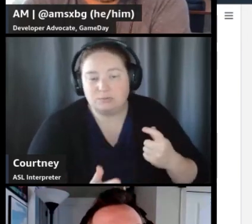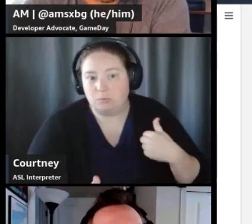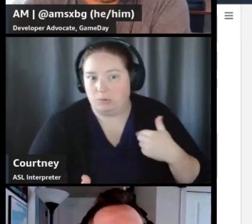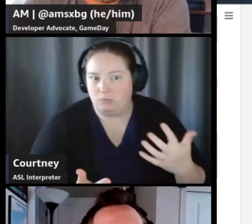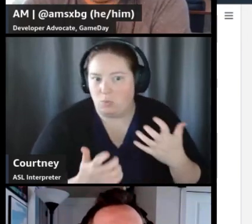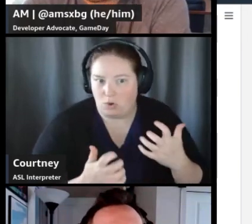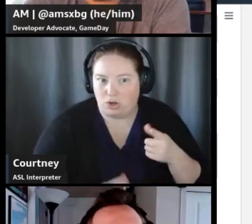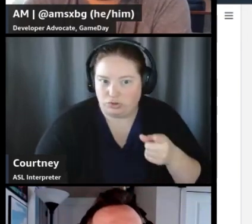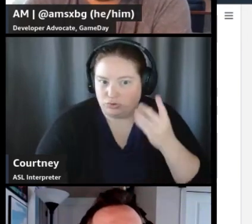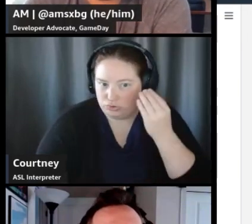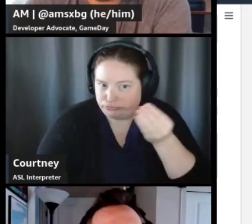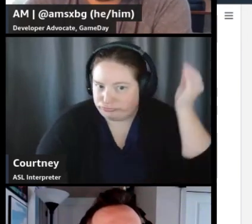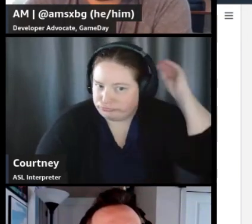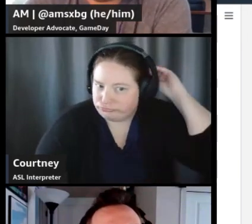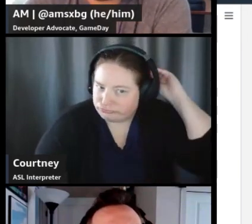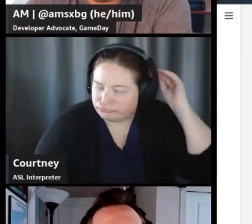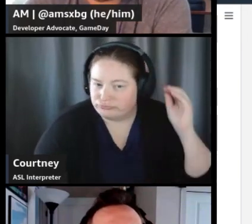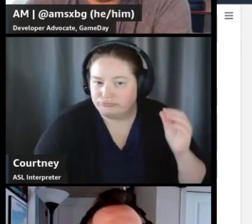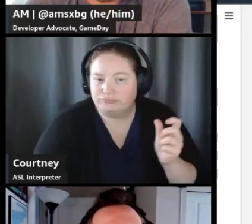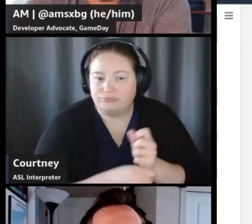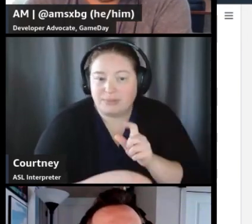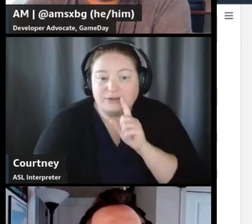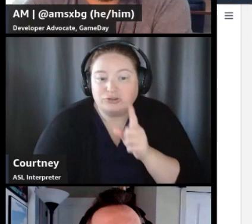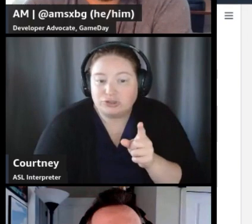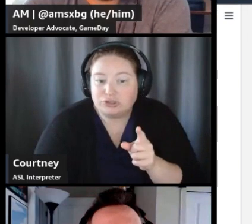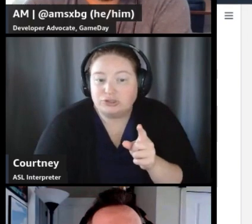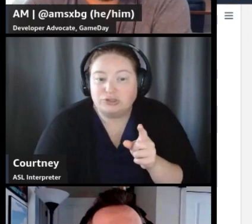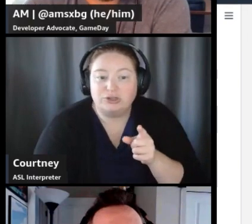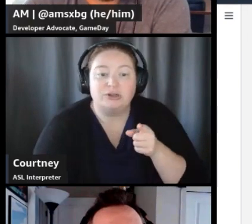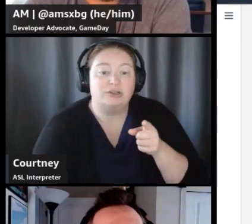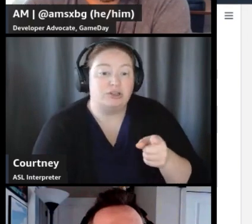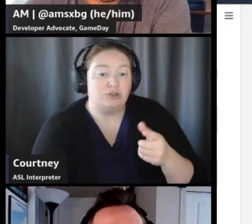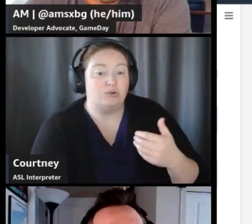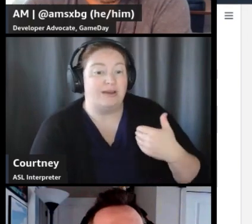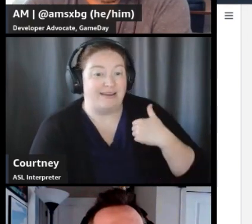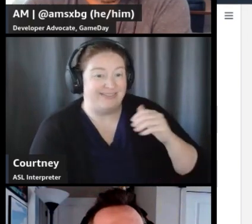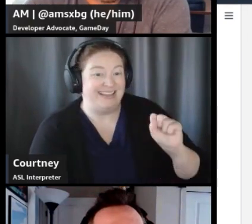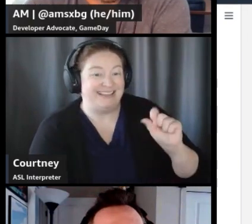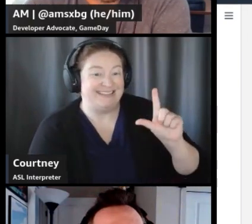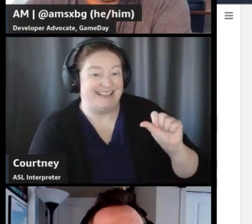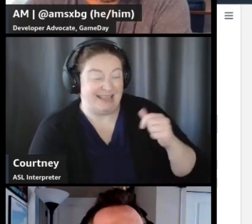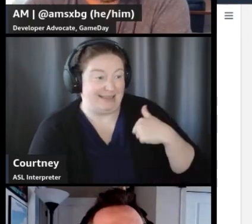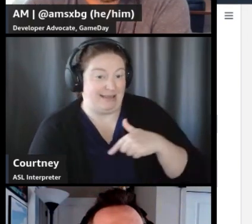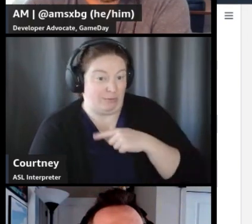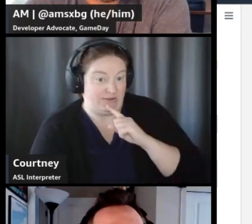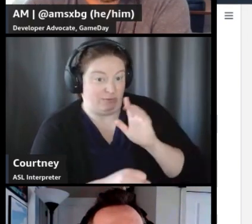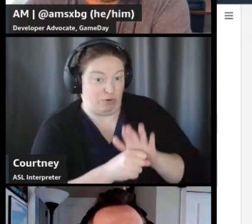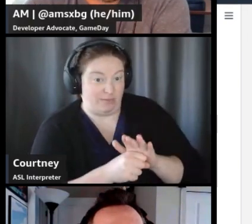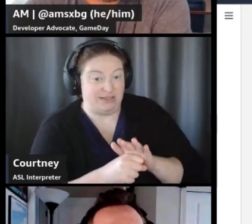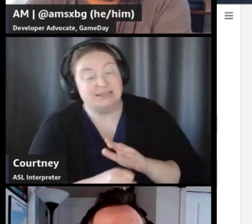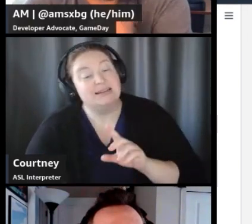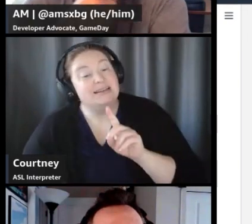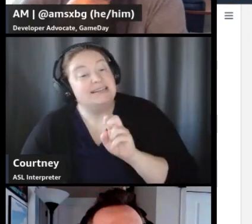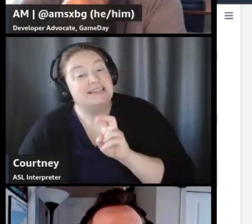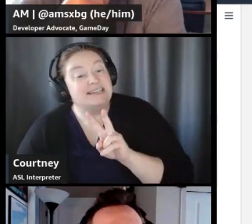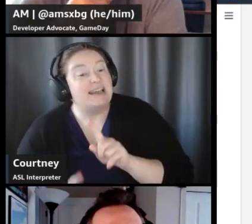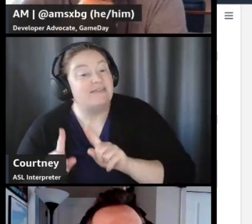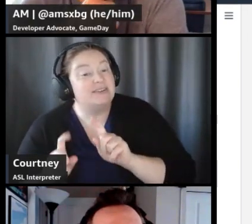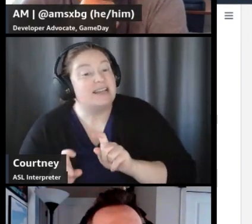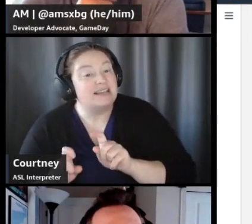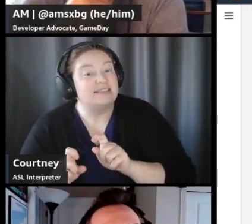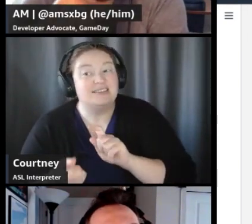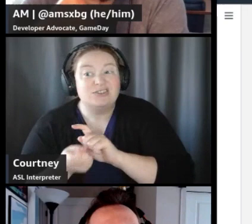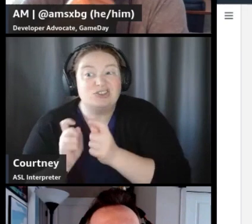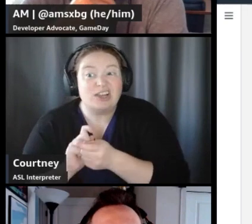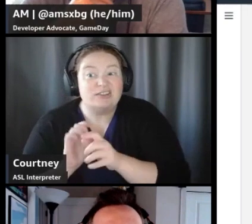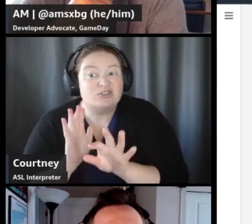keep in mind. This ensures that you are getting the SLA that we have promised. If you do a dev test and you make certain choices, you may